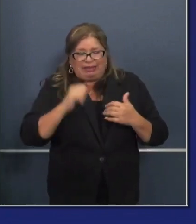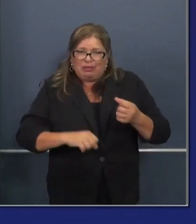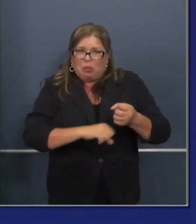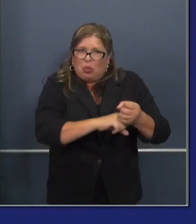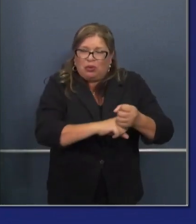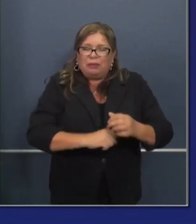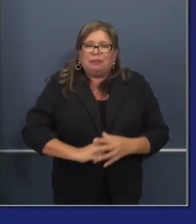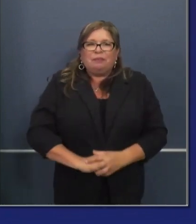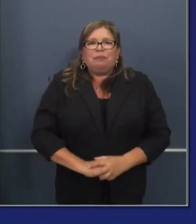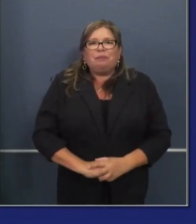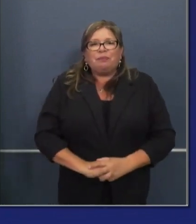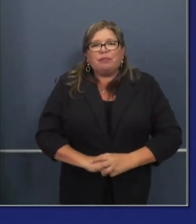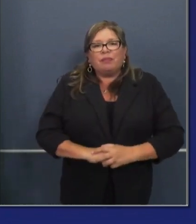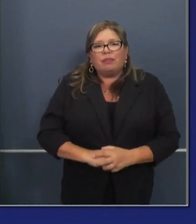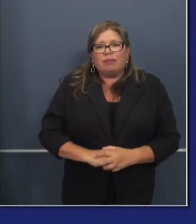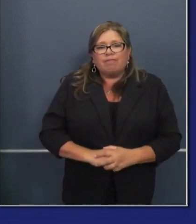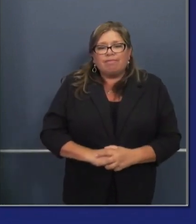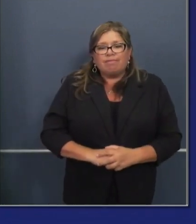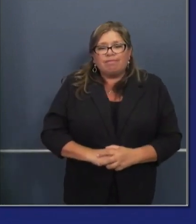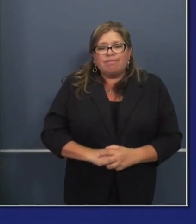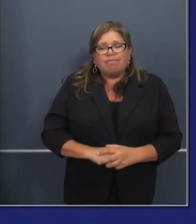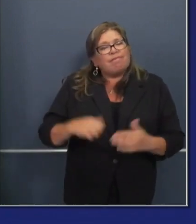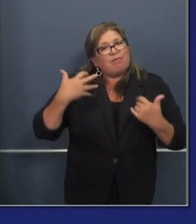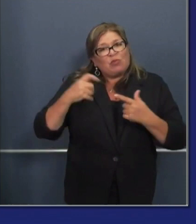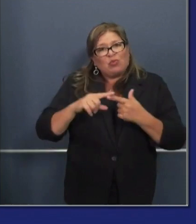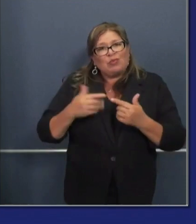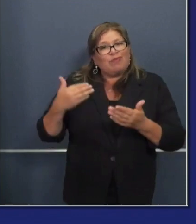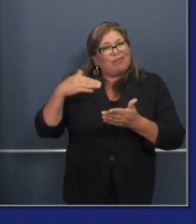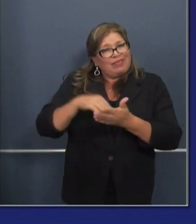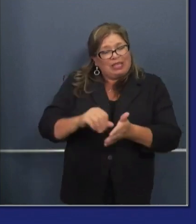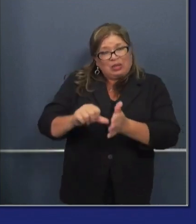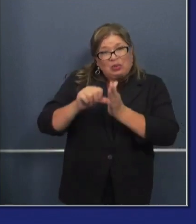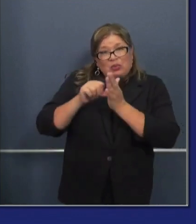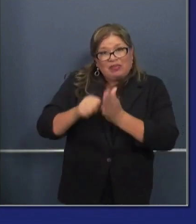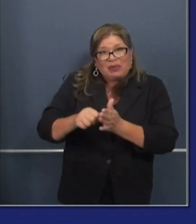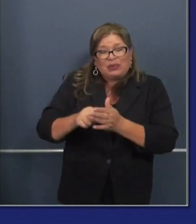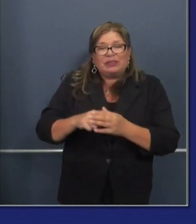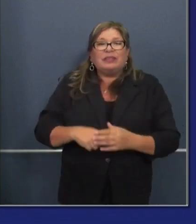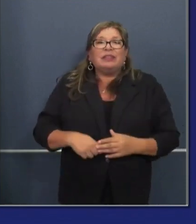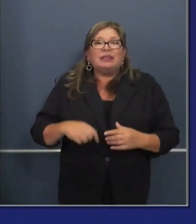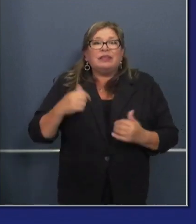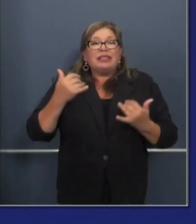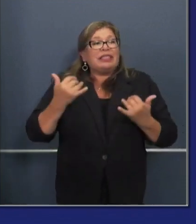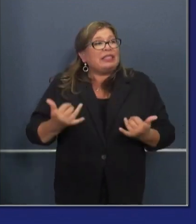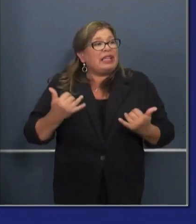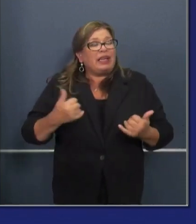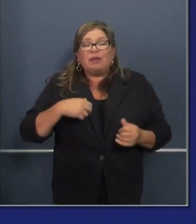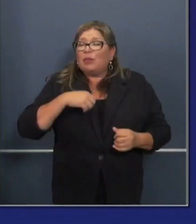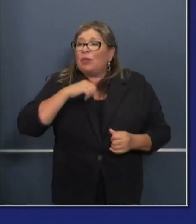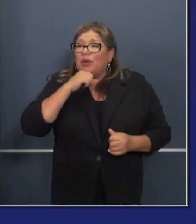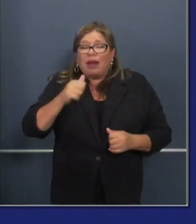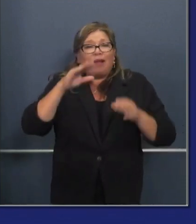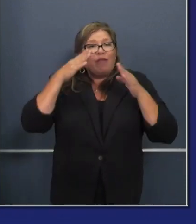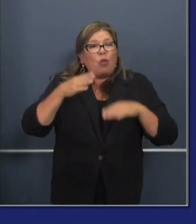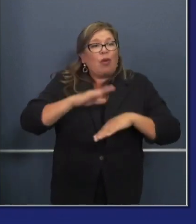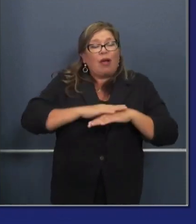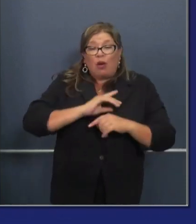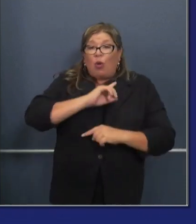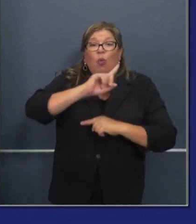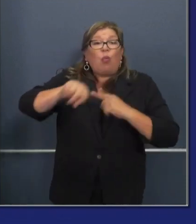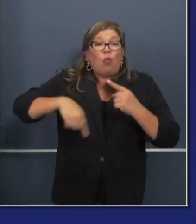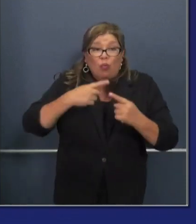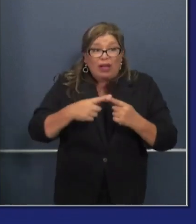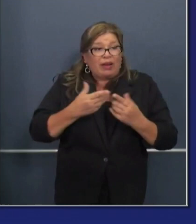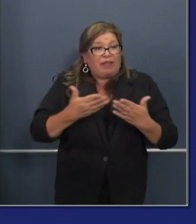just end by reinforcing this, because today's message isn't just about the when something reopens, but really about